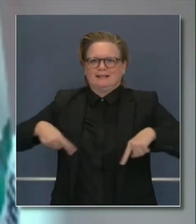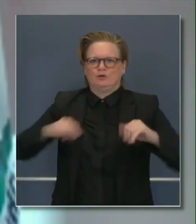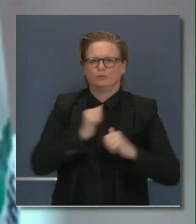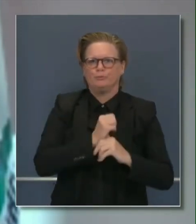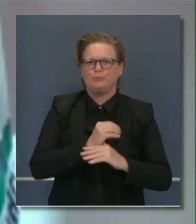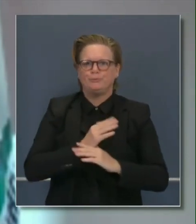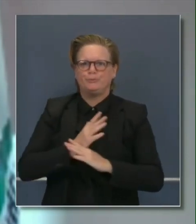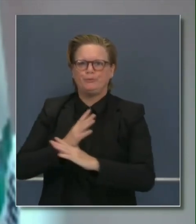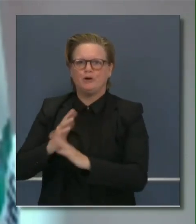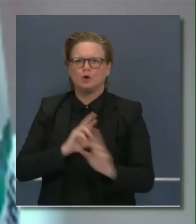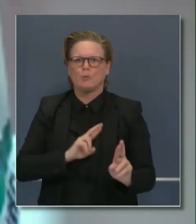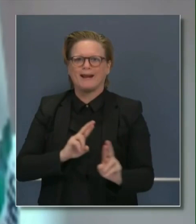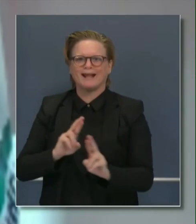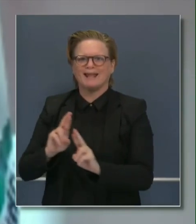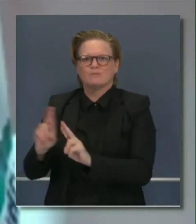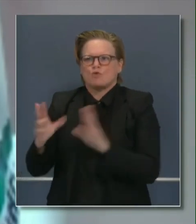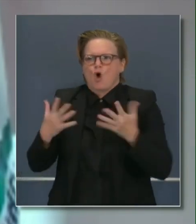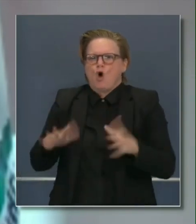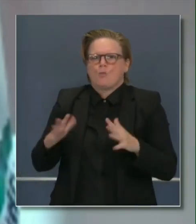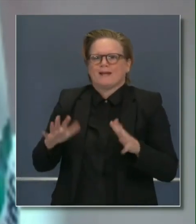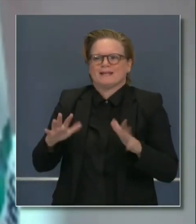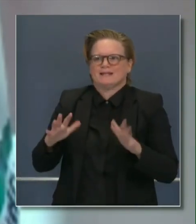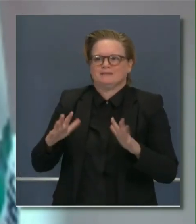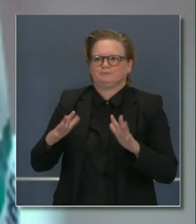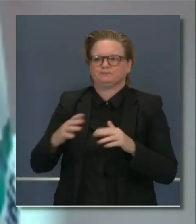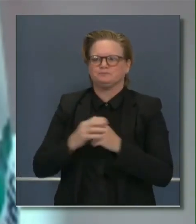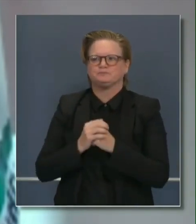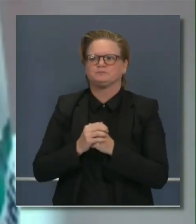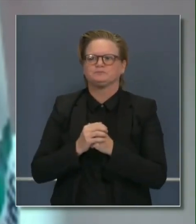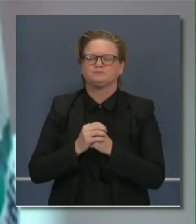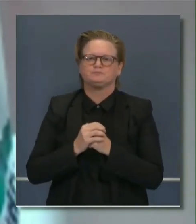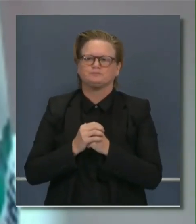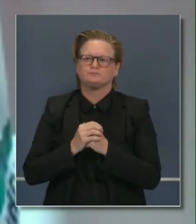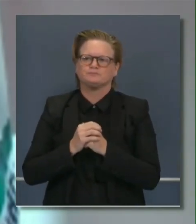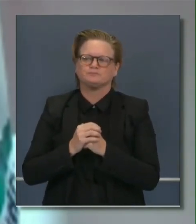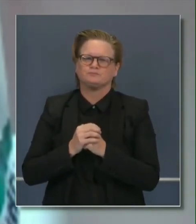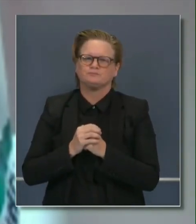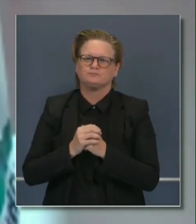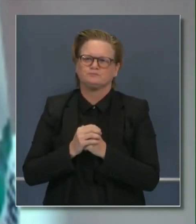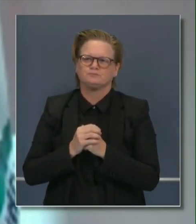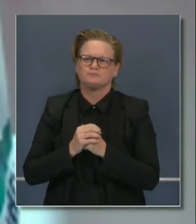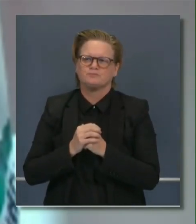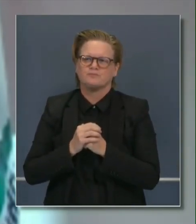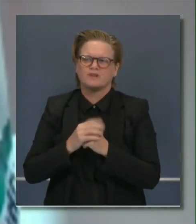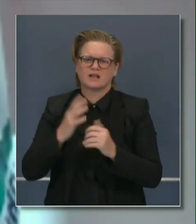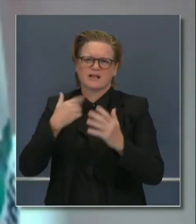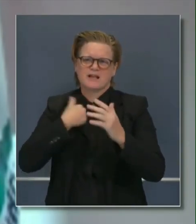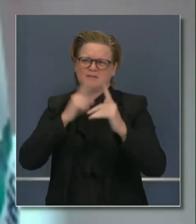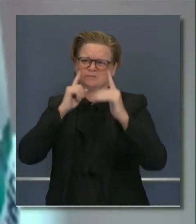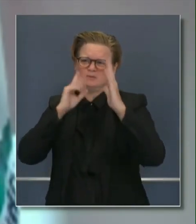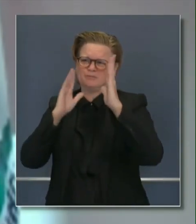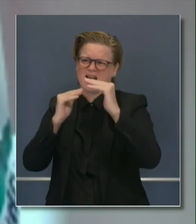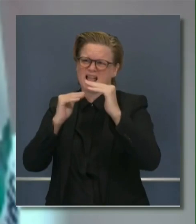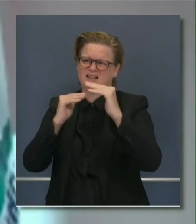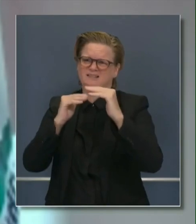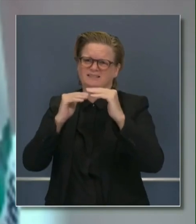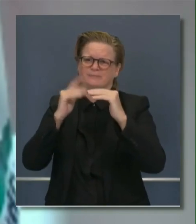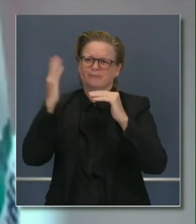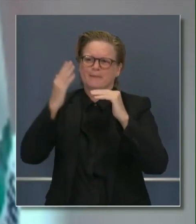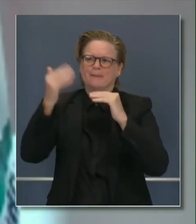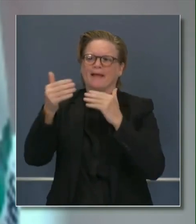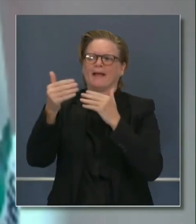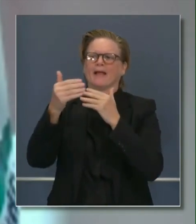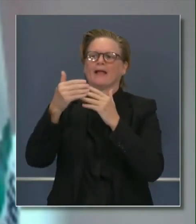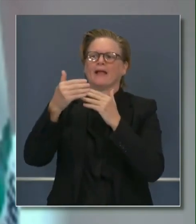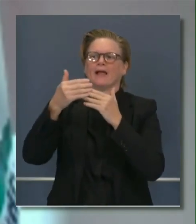some limitations. As the governor said, we're prepared for that. Frankly, expect some of that the estimates would shift